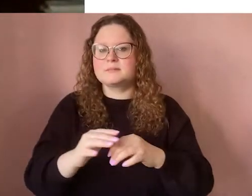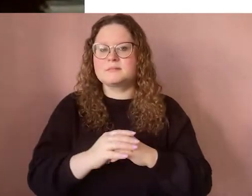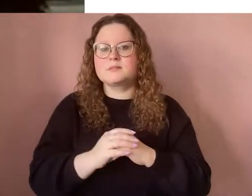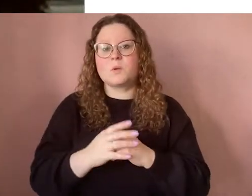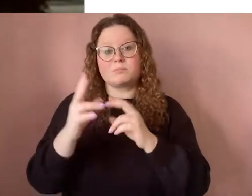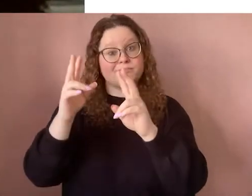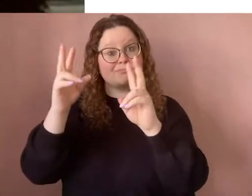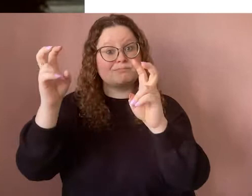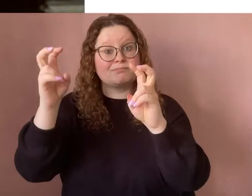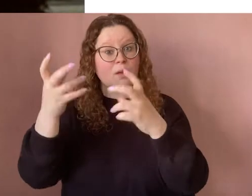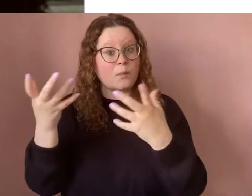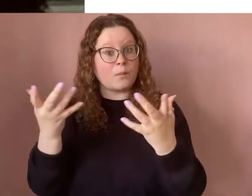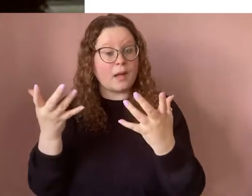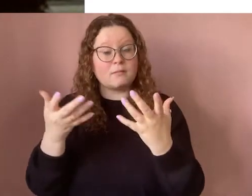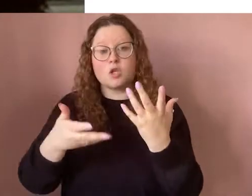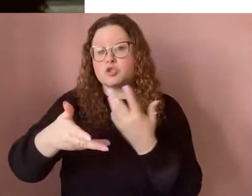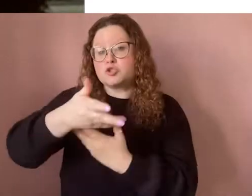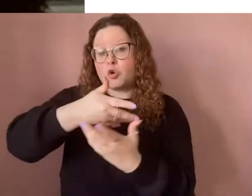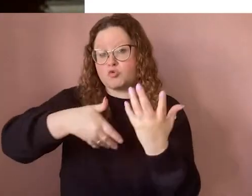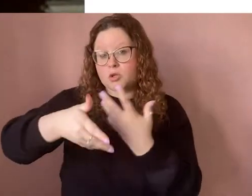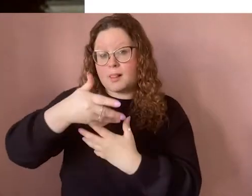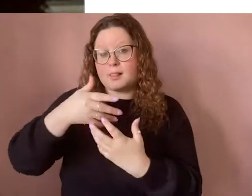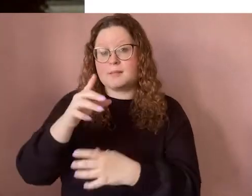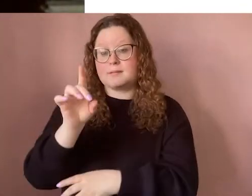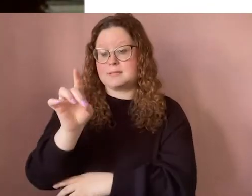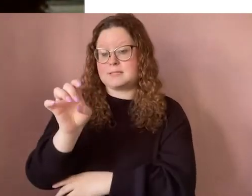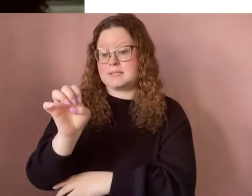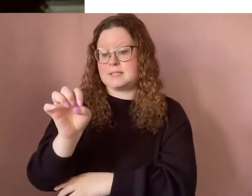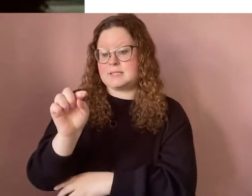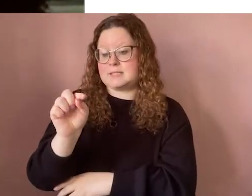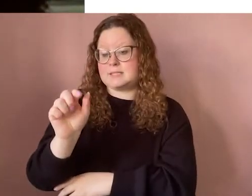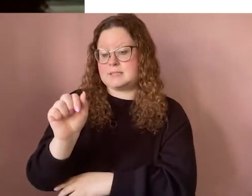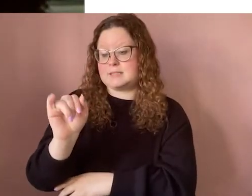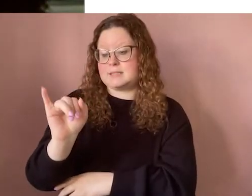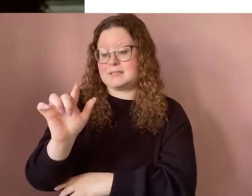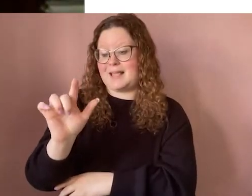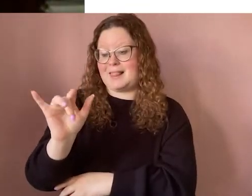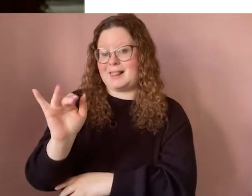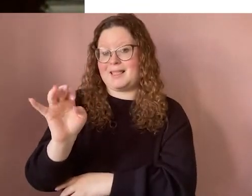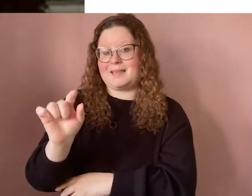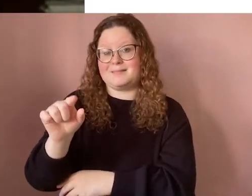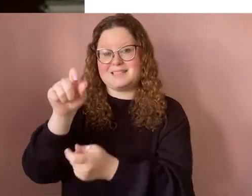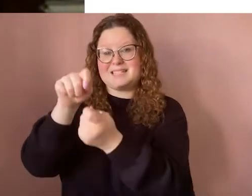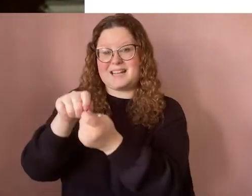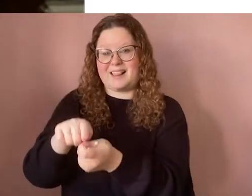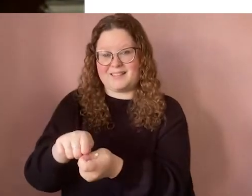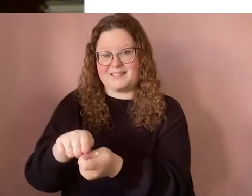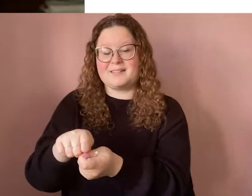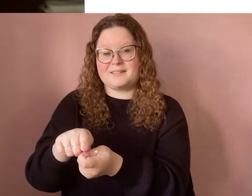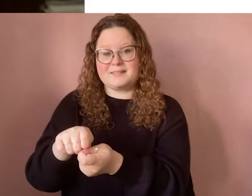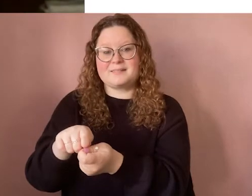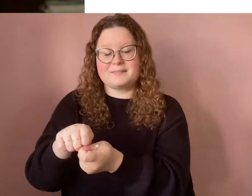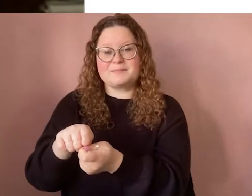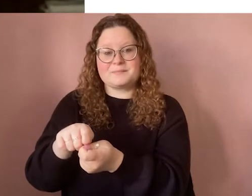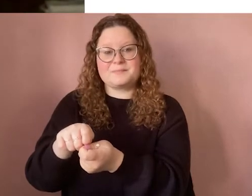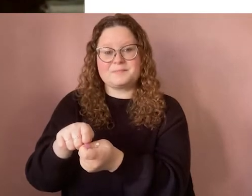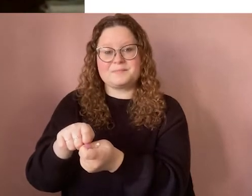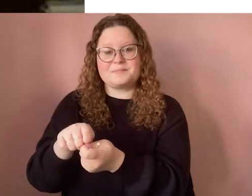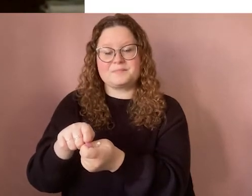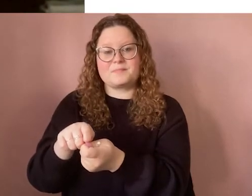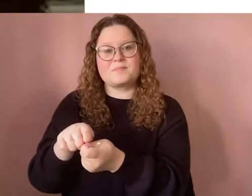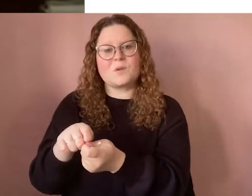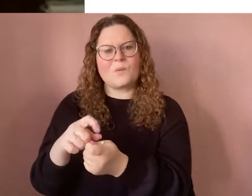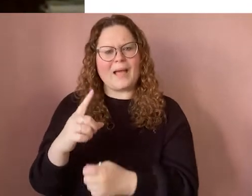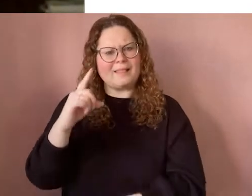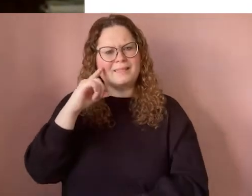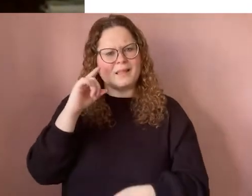phrase social detailing. I think we should begin now to start looking at the ways in which we can begin